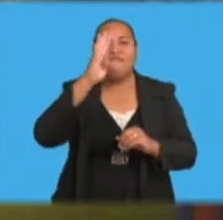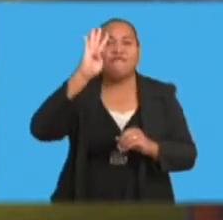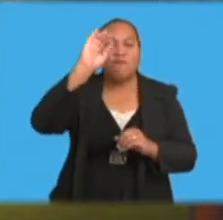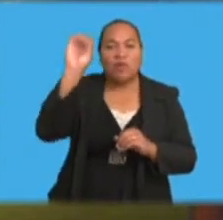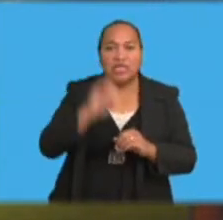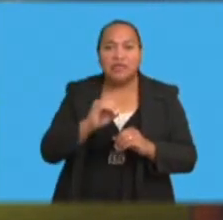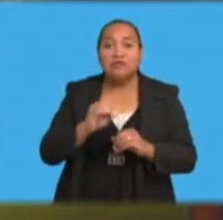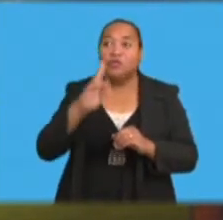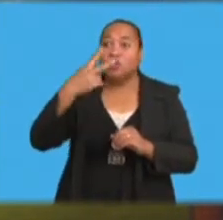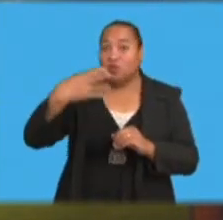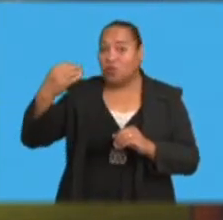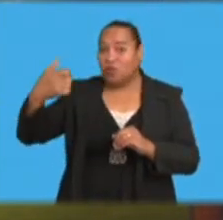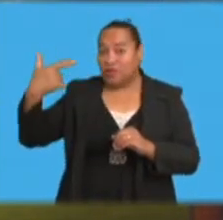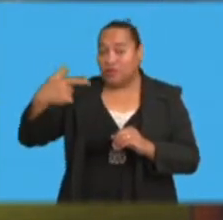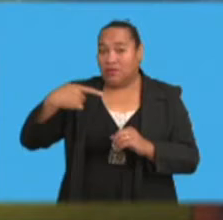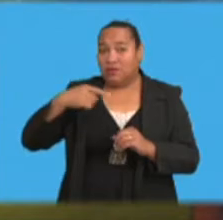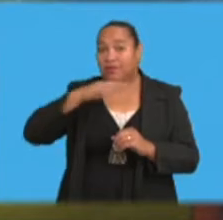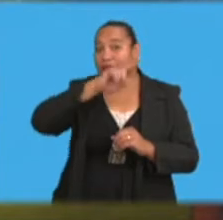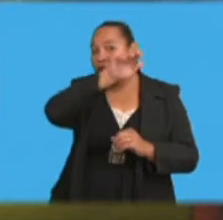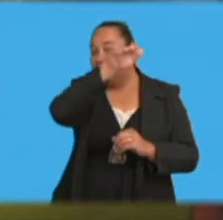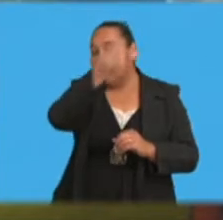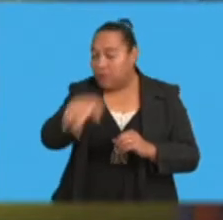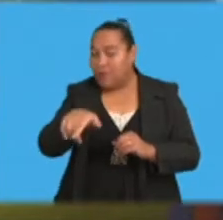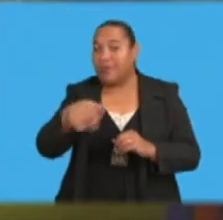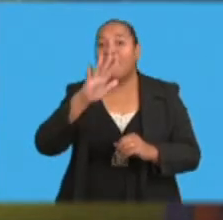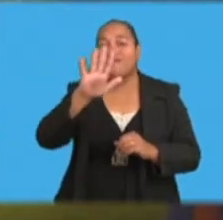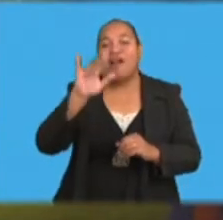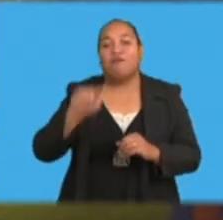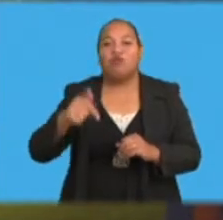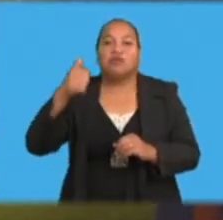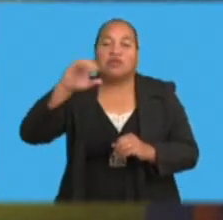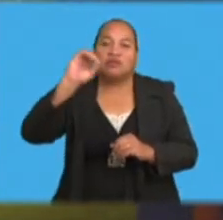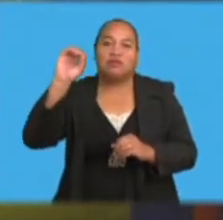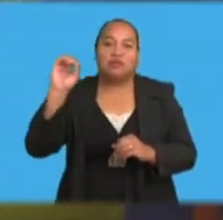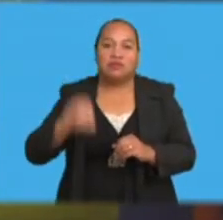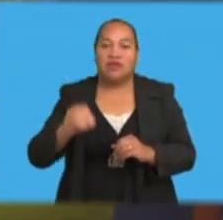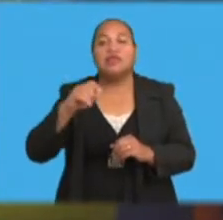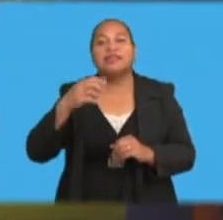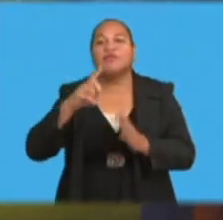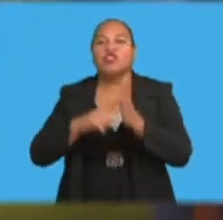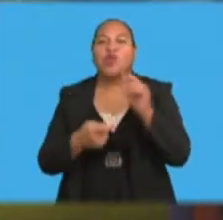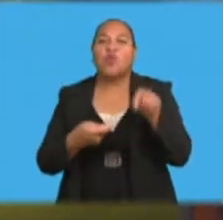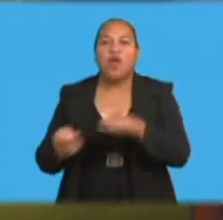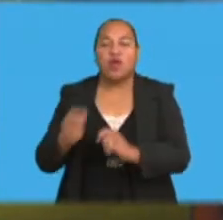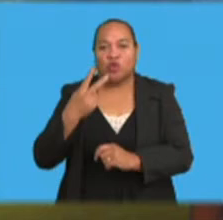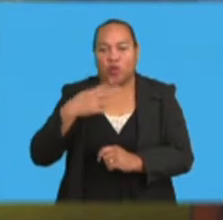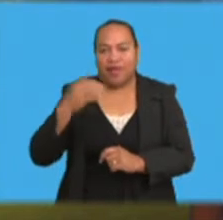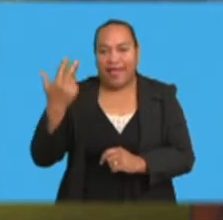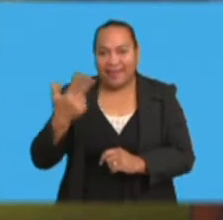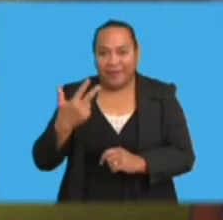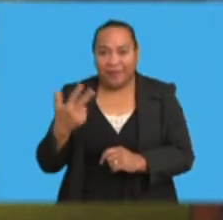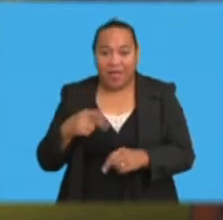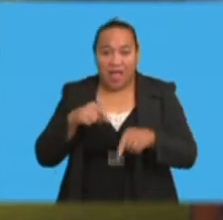9.84% in 2007 to 5.64% in January 2018. Commercial bank loans